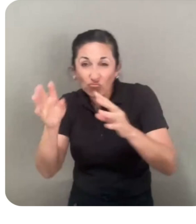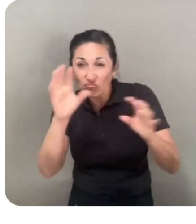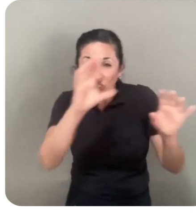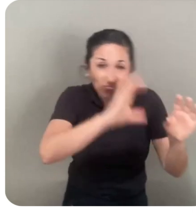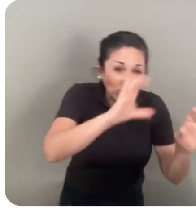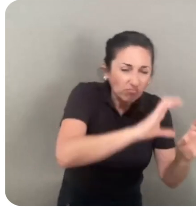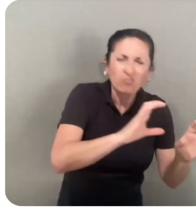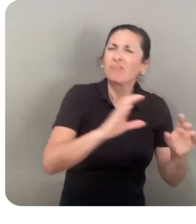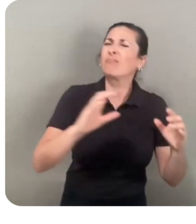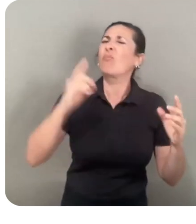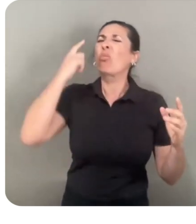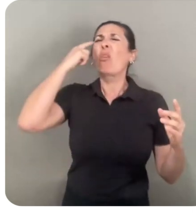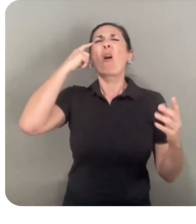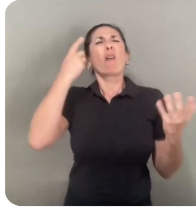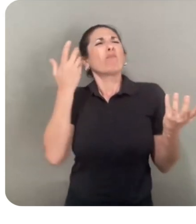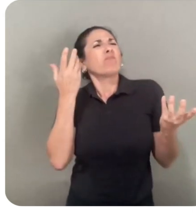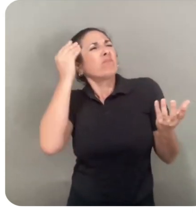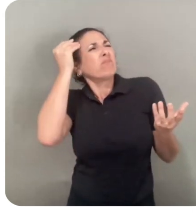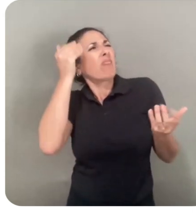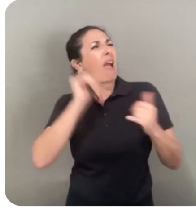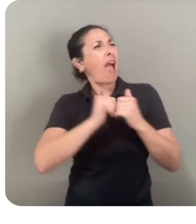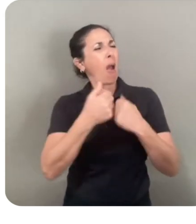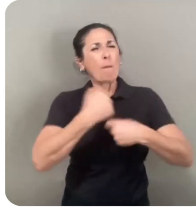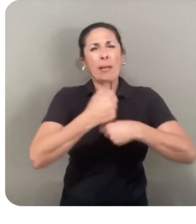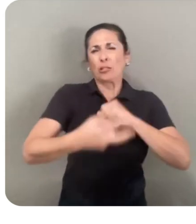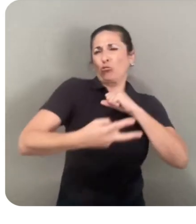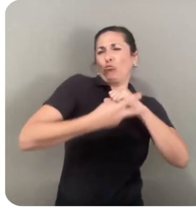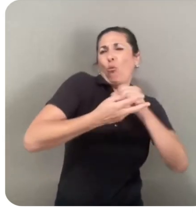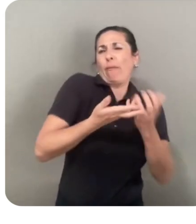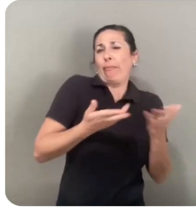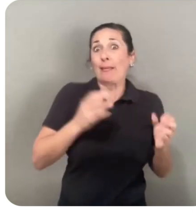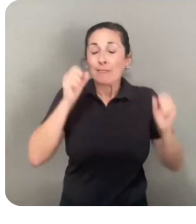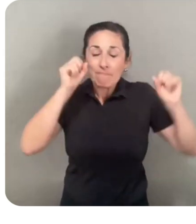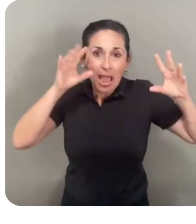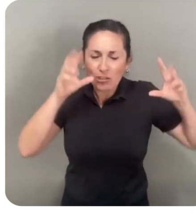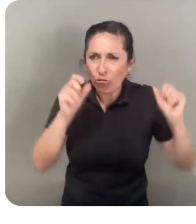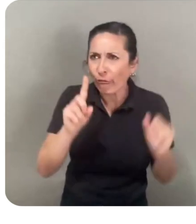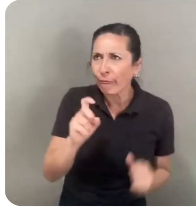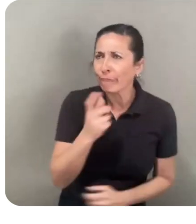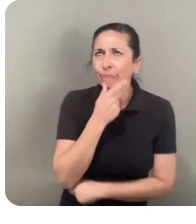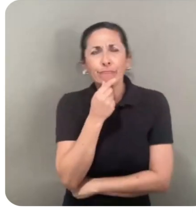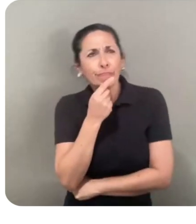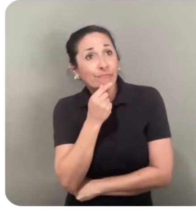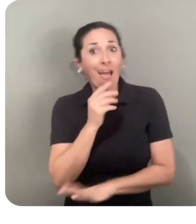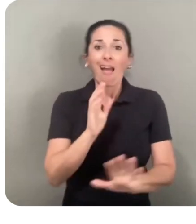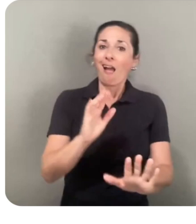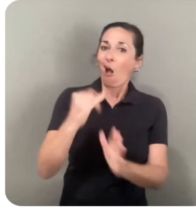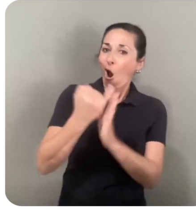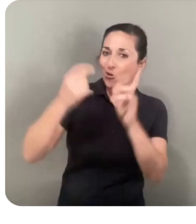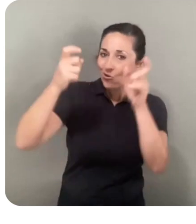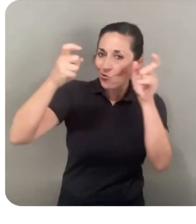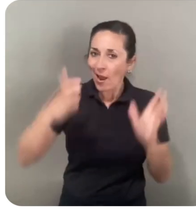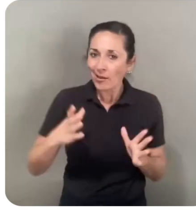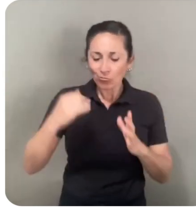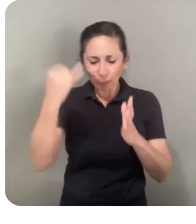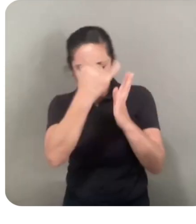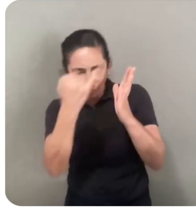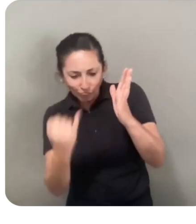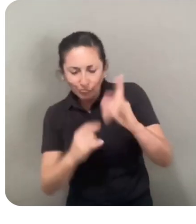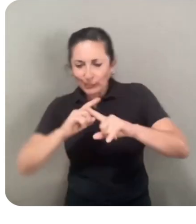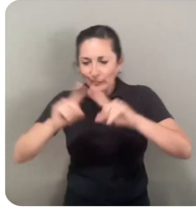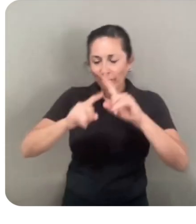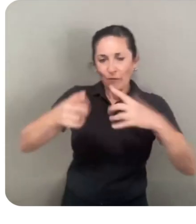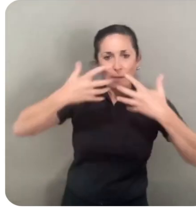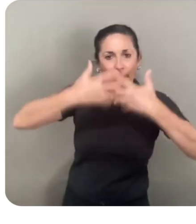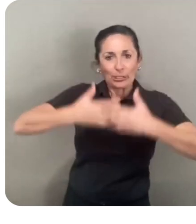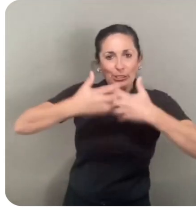storing stuff magical? Well, our art director sketched a number of different vending machine contraption